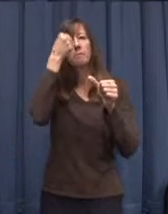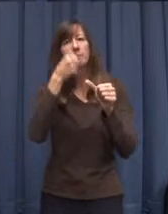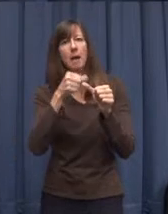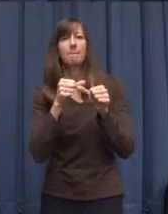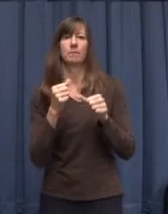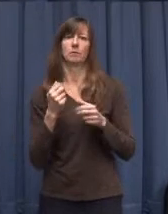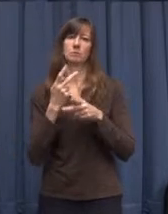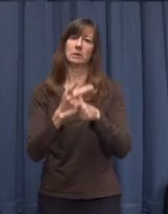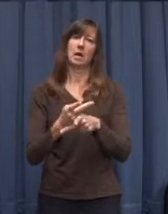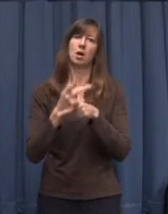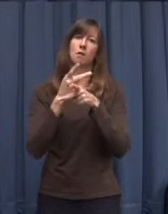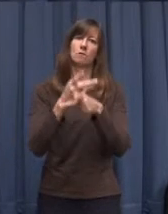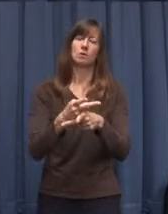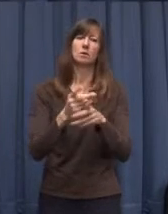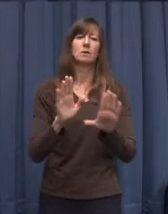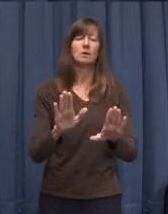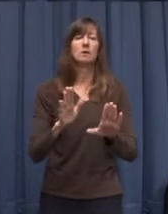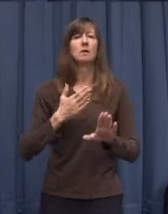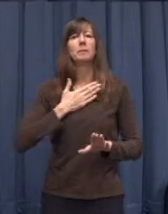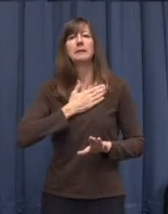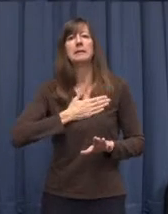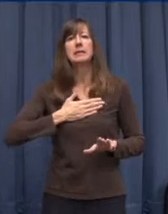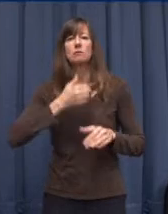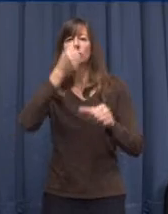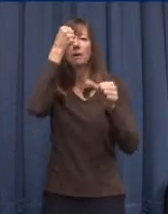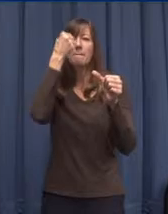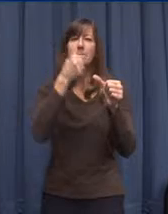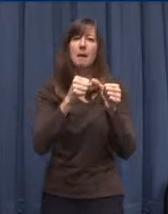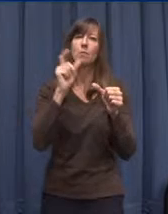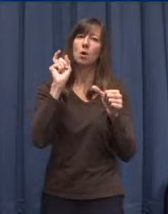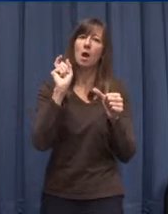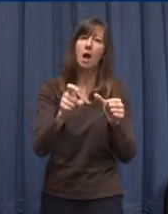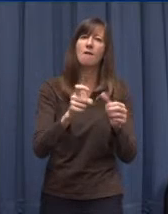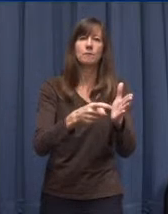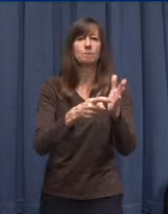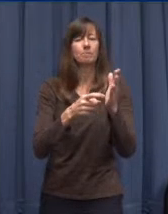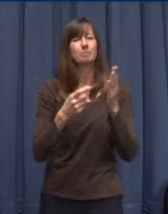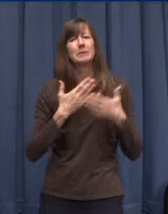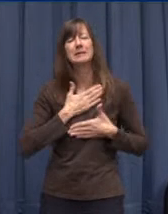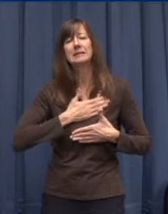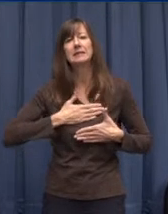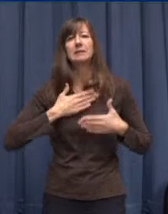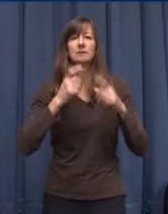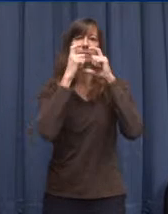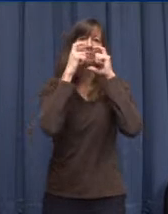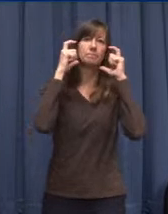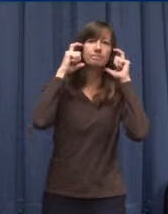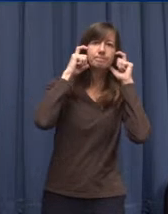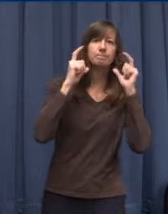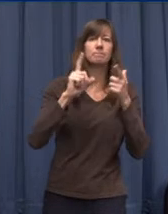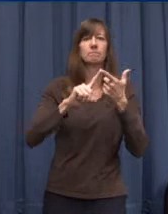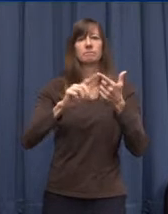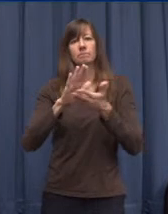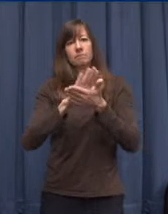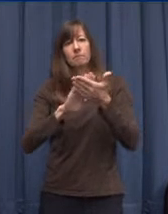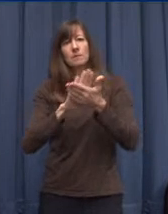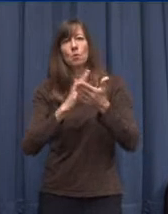to not slack on mask wearing, hand washing, and social distancing. These